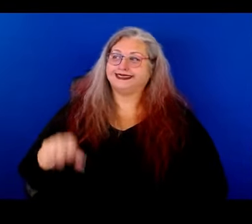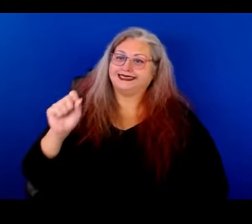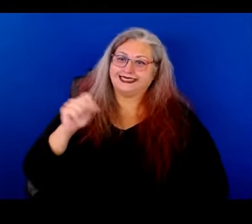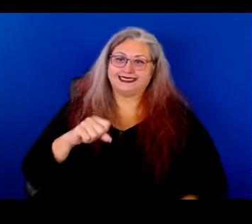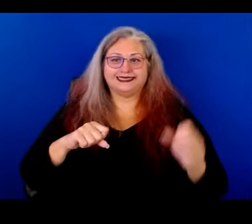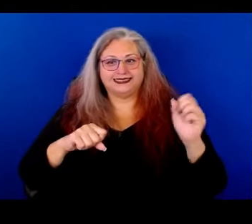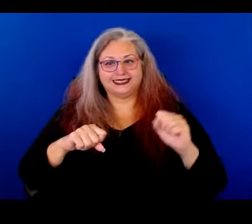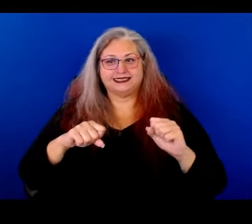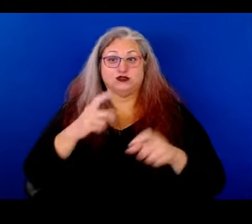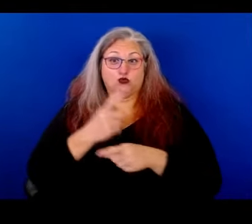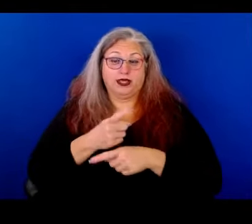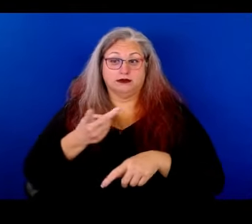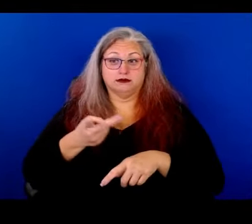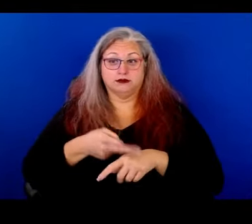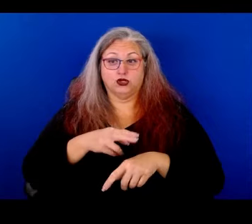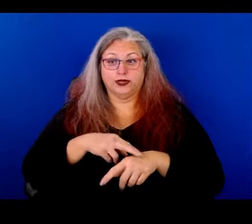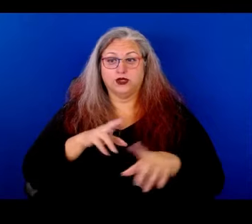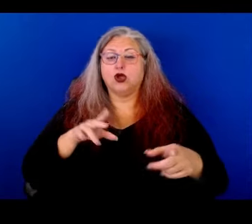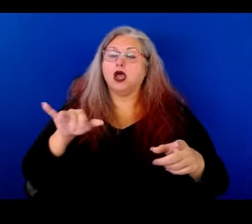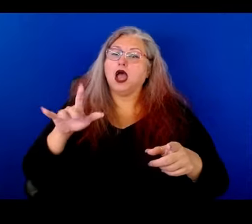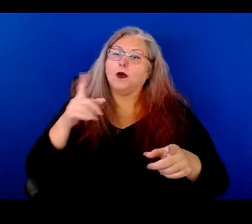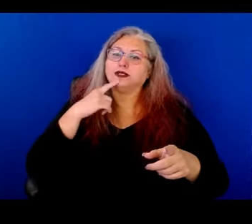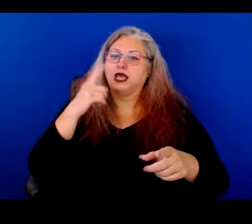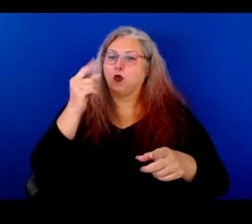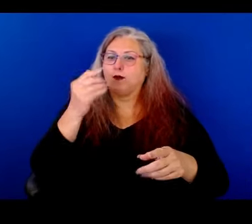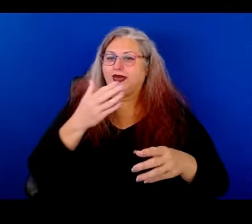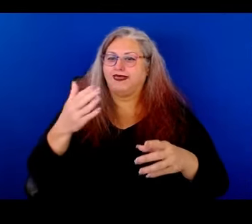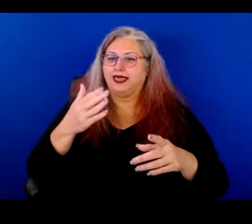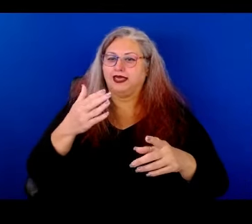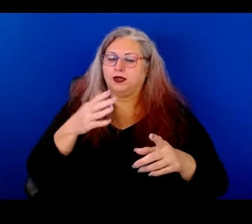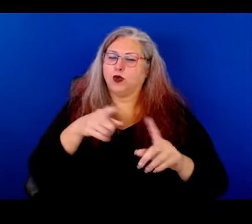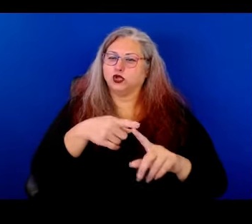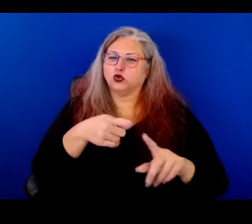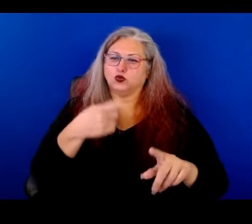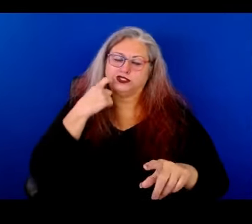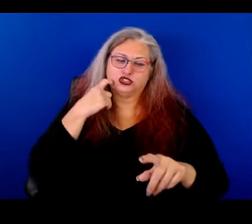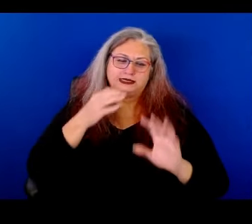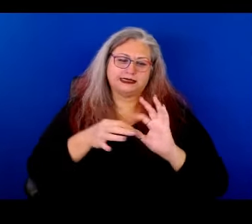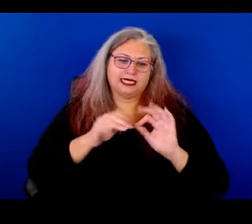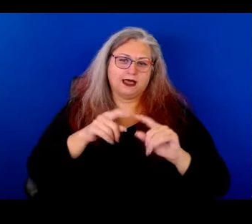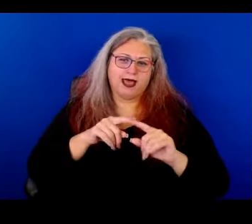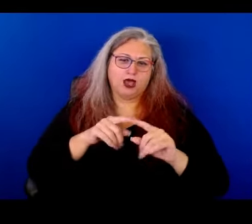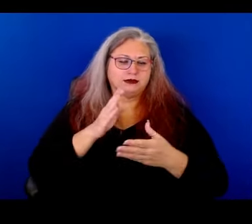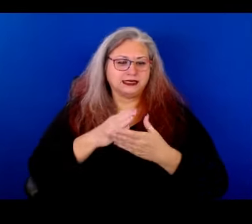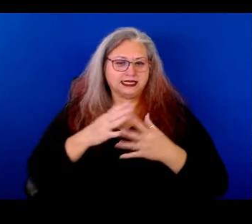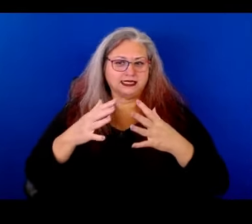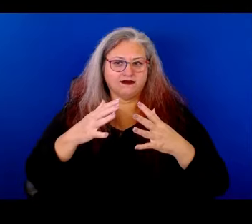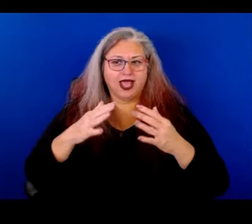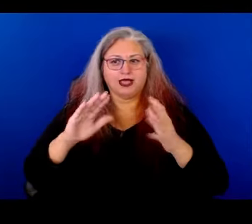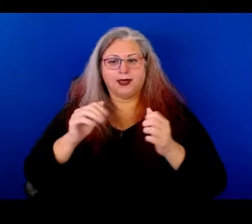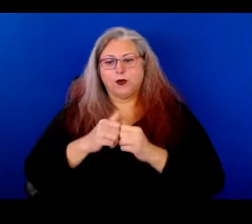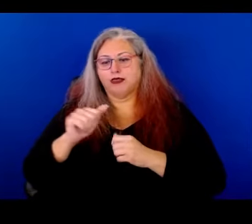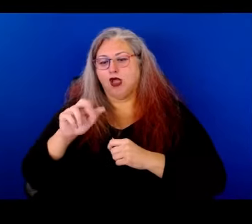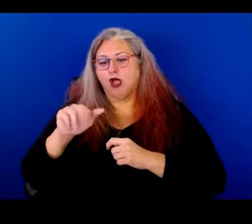Yes. Yes. I want to just say one more thing off of what you were saying about the ceasefire and the, versus